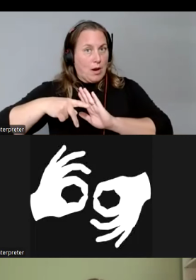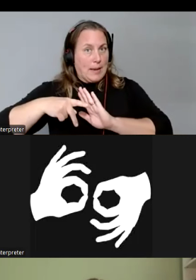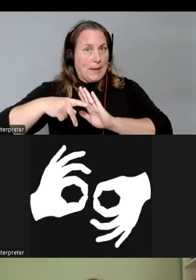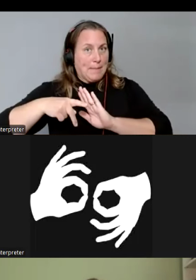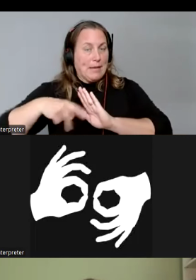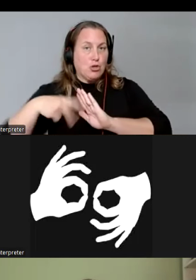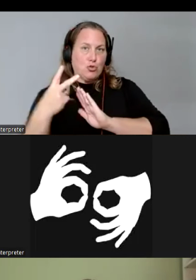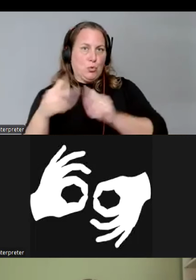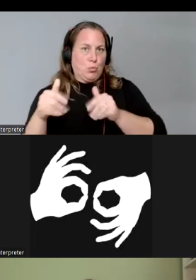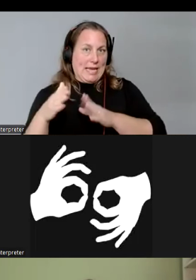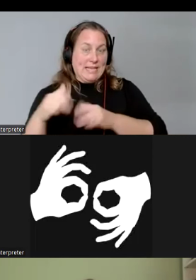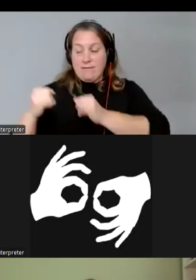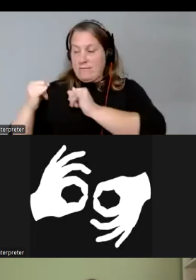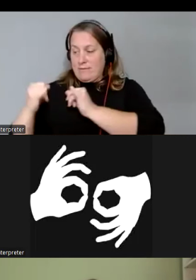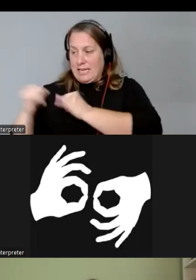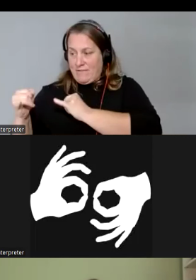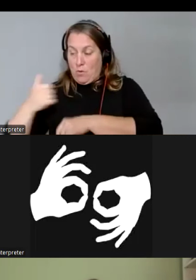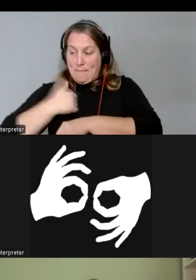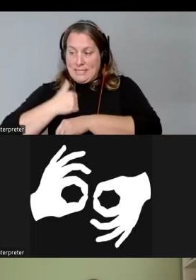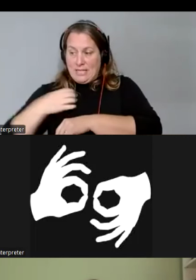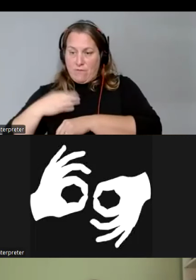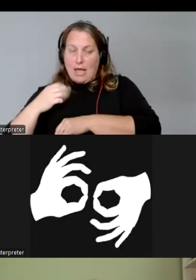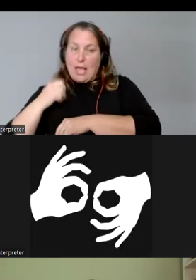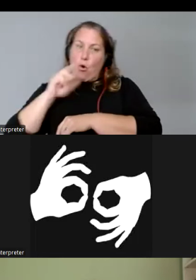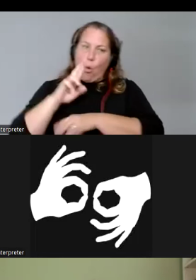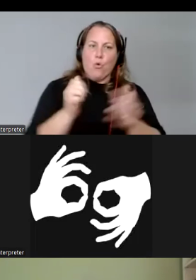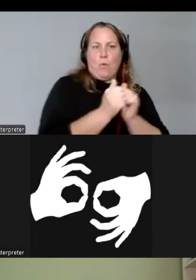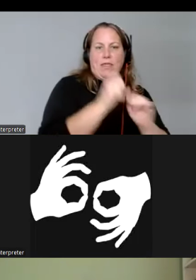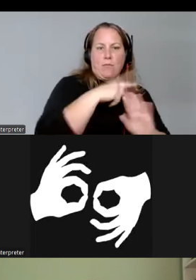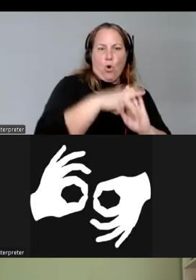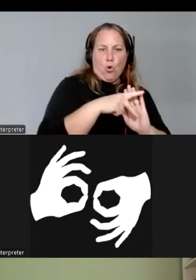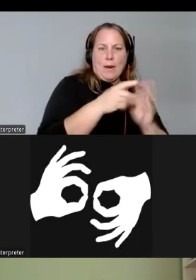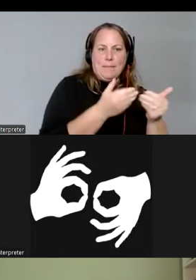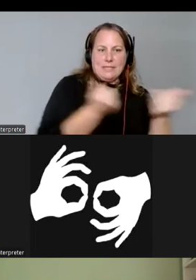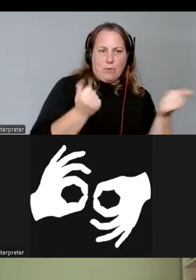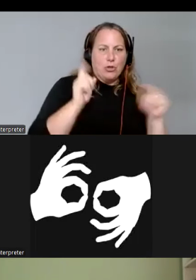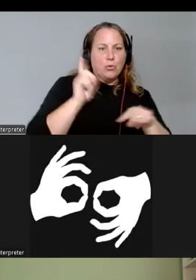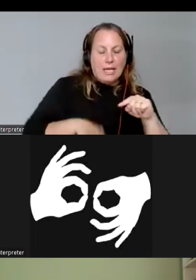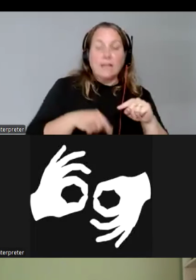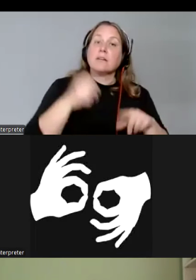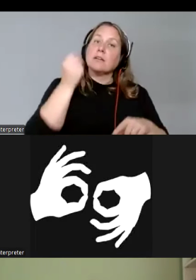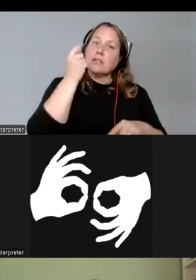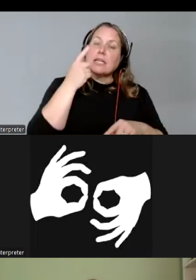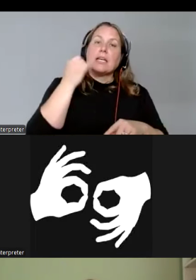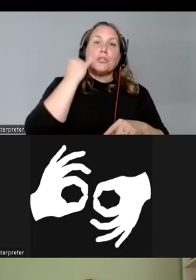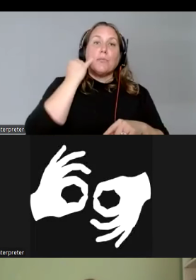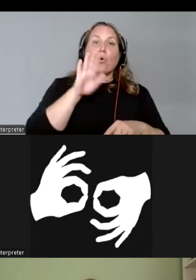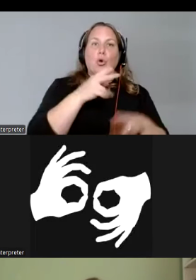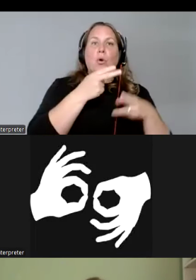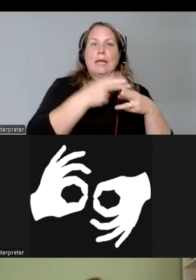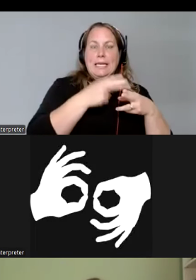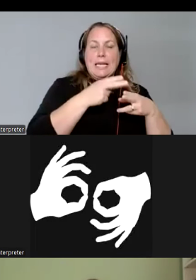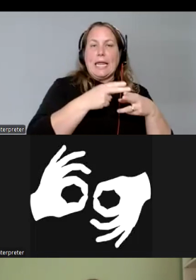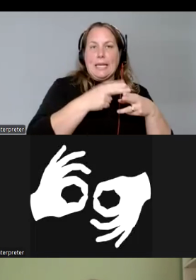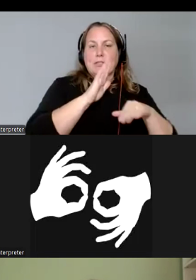collective applying to the same program. However, if you are named as a project contributor on multiple applications, that's